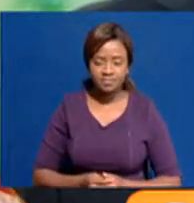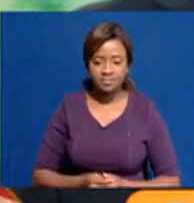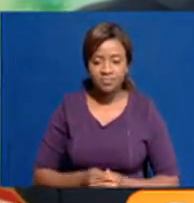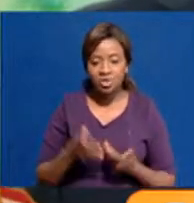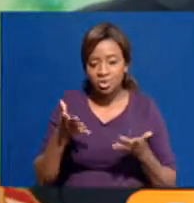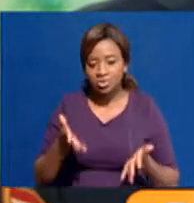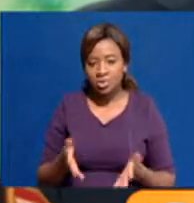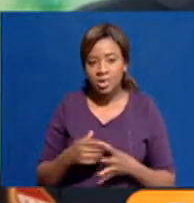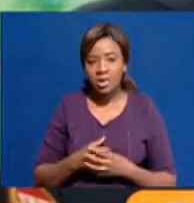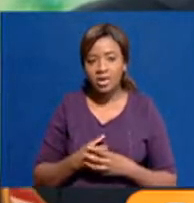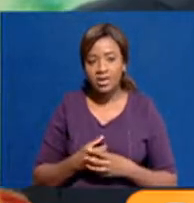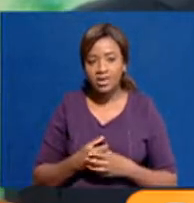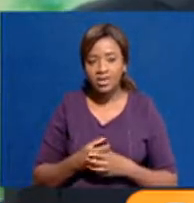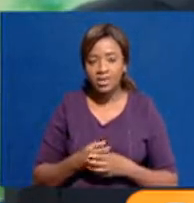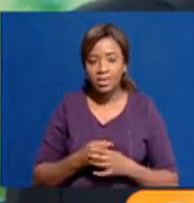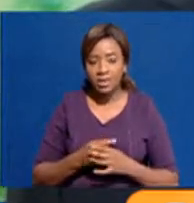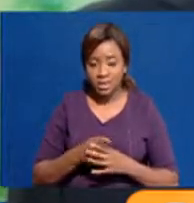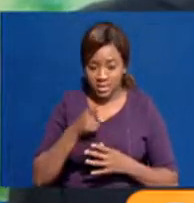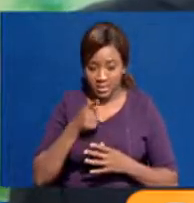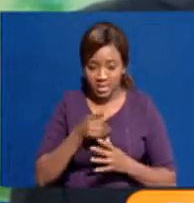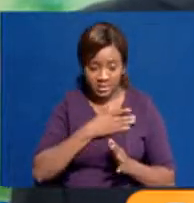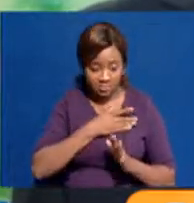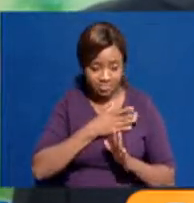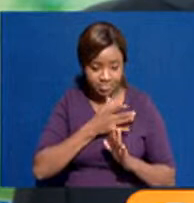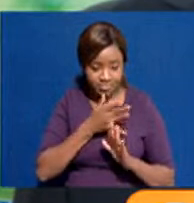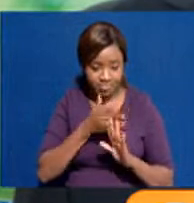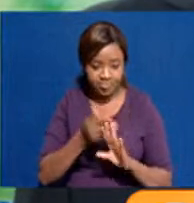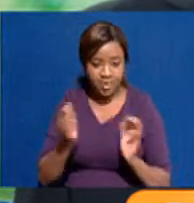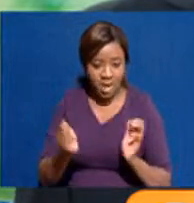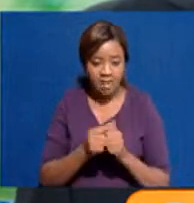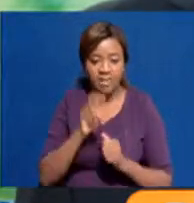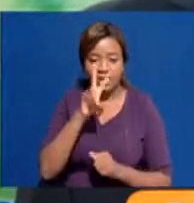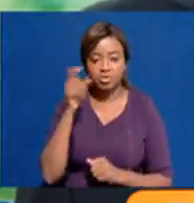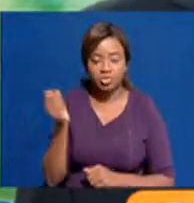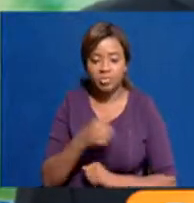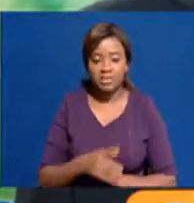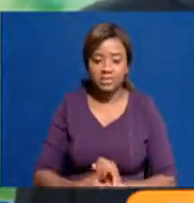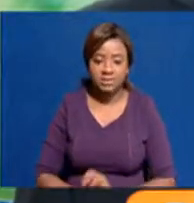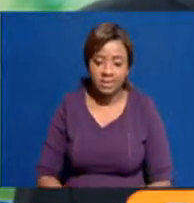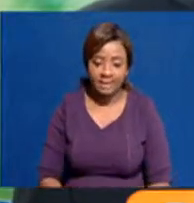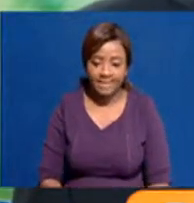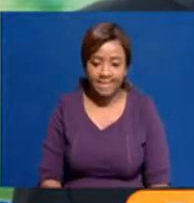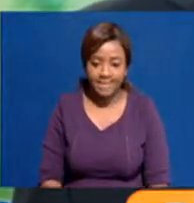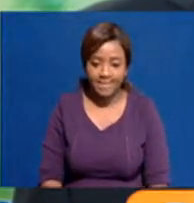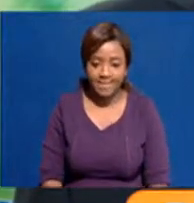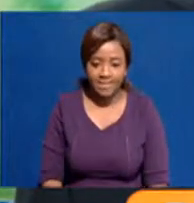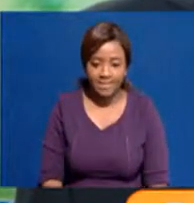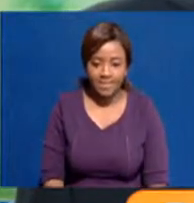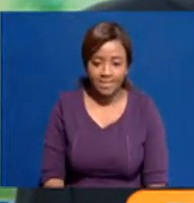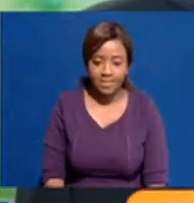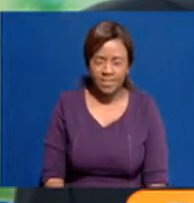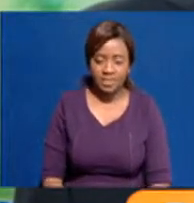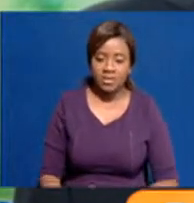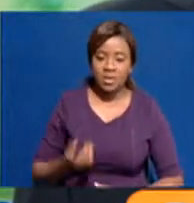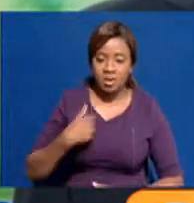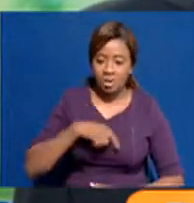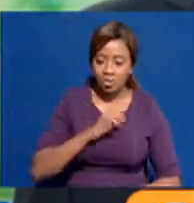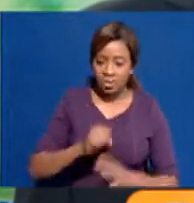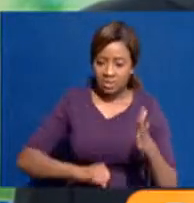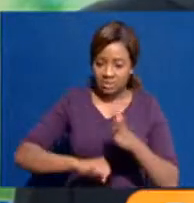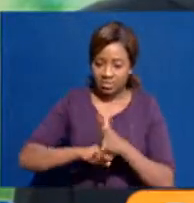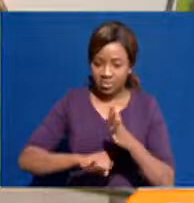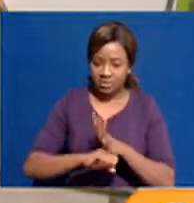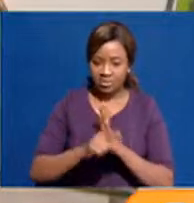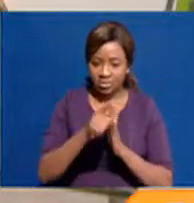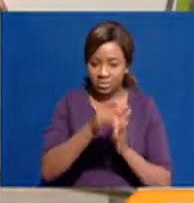Now, that is the journey we've traveled in the last 2 months, supporting the personal loan